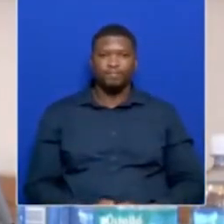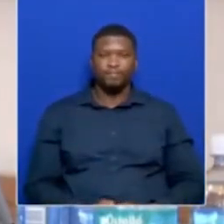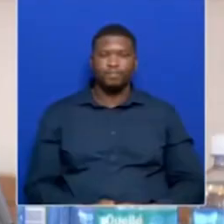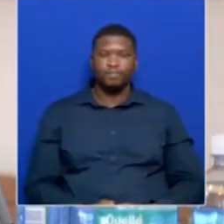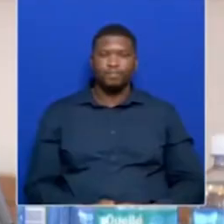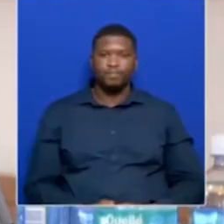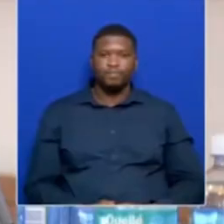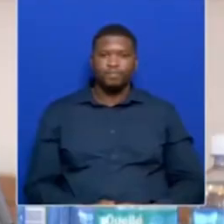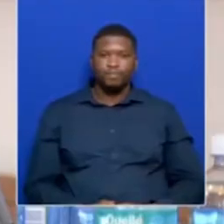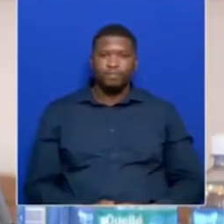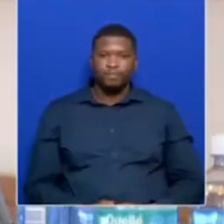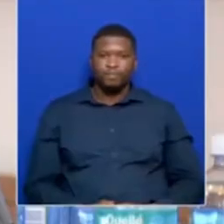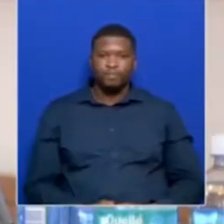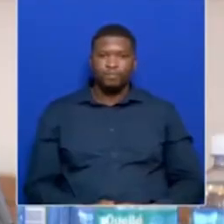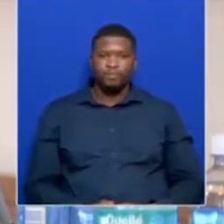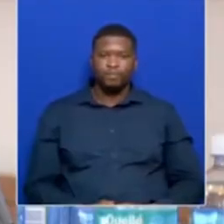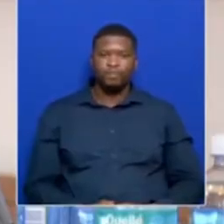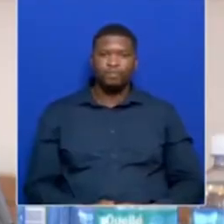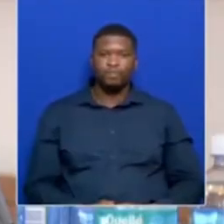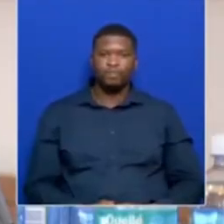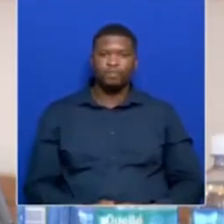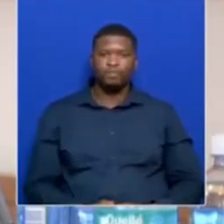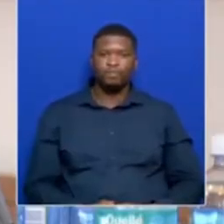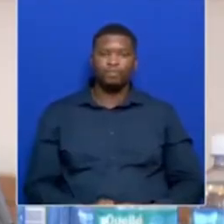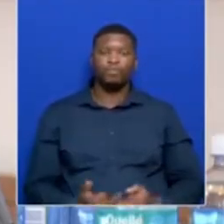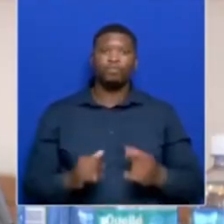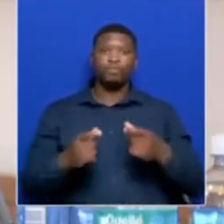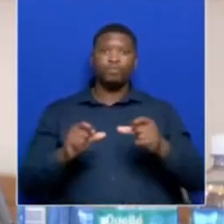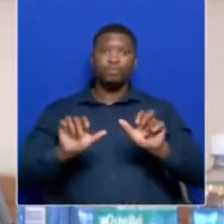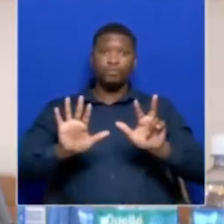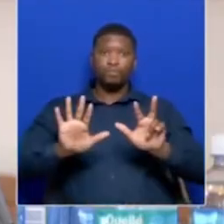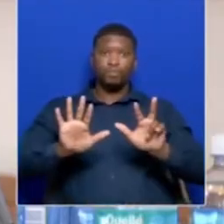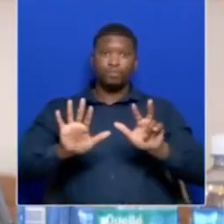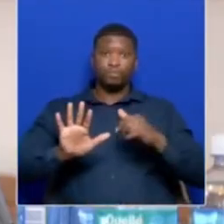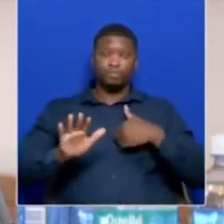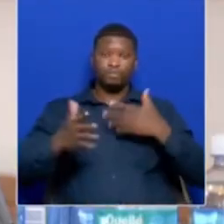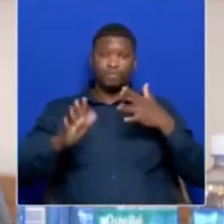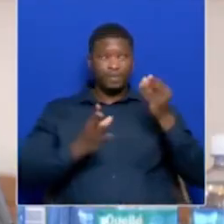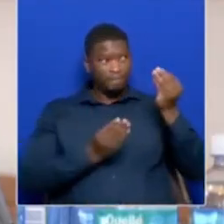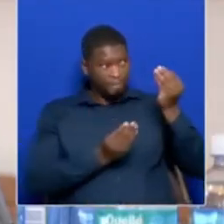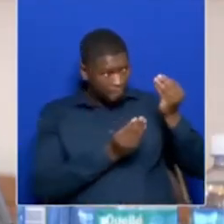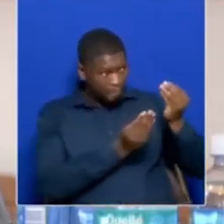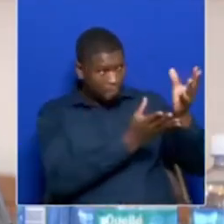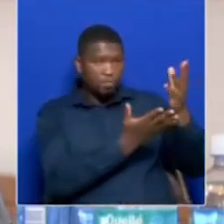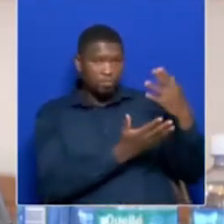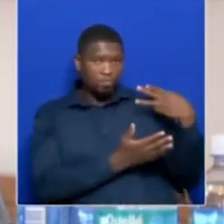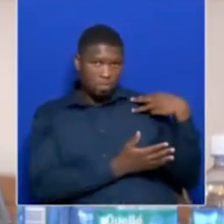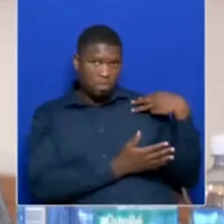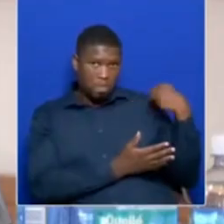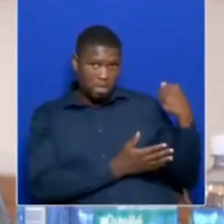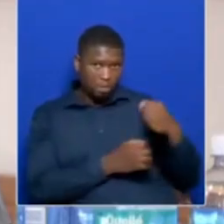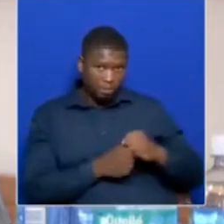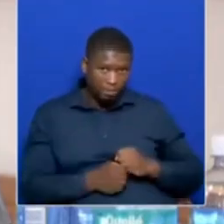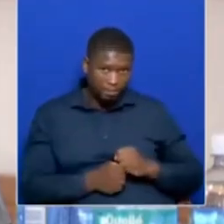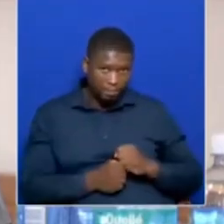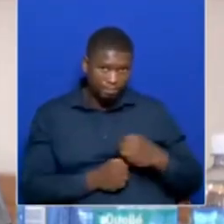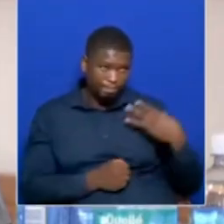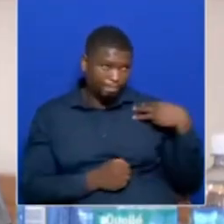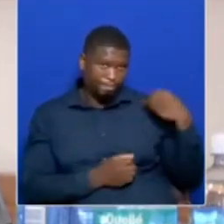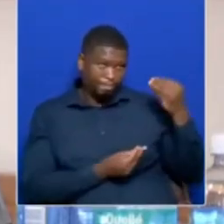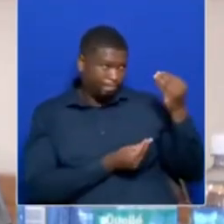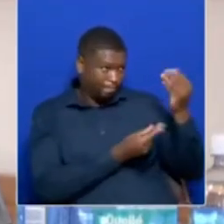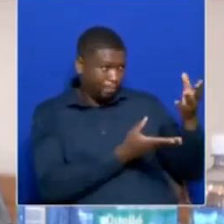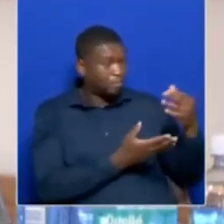In paragraph 8, I told the minister, I also informed the minister that I discovered the plan